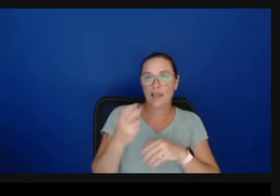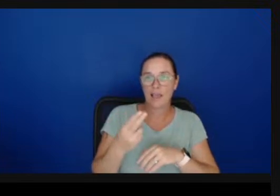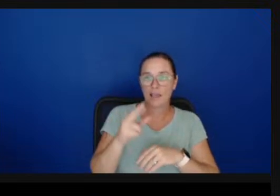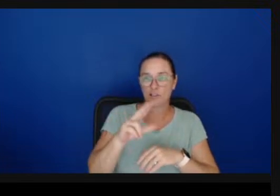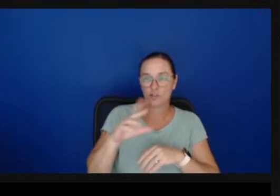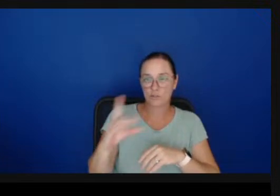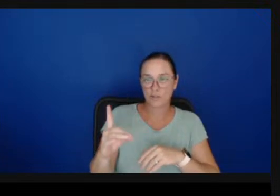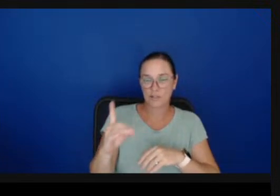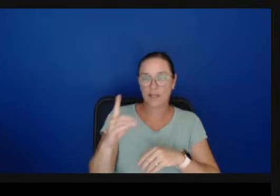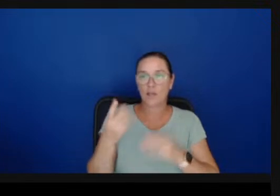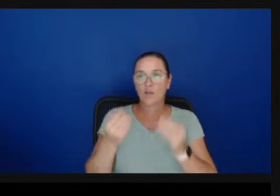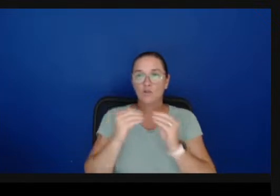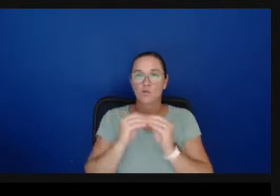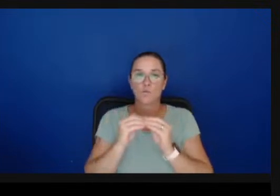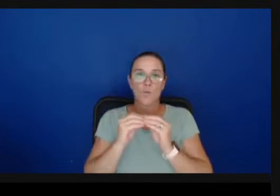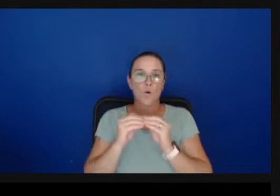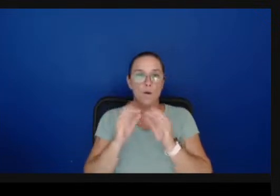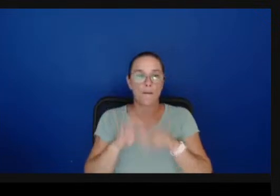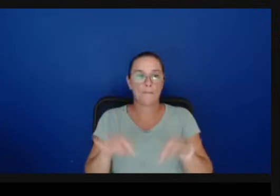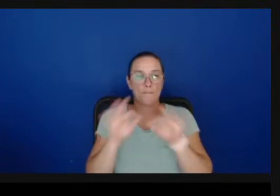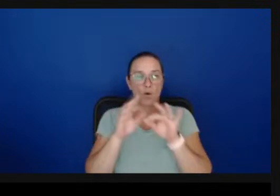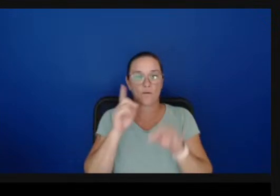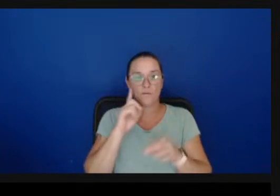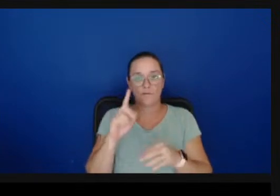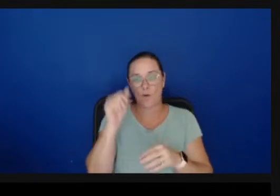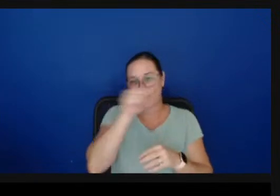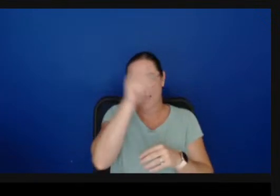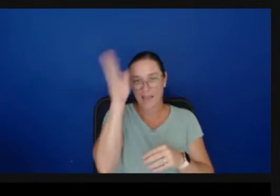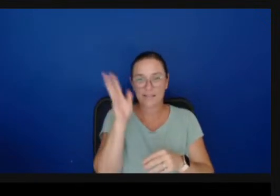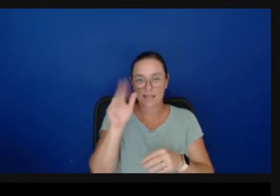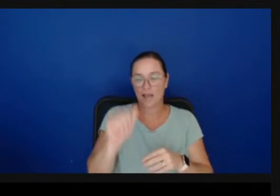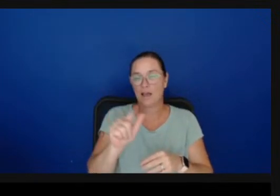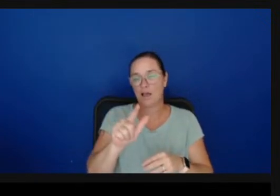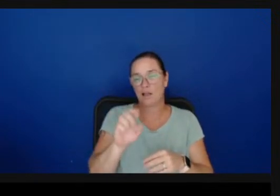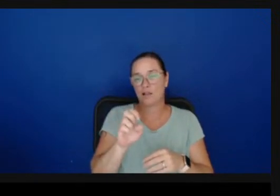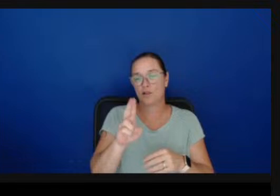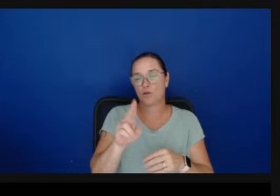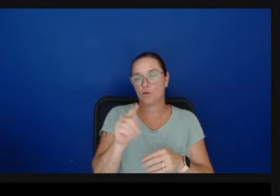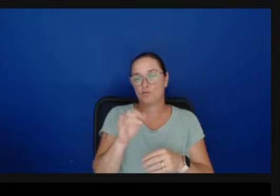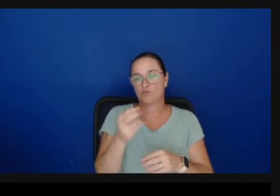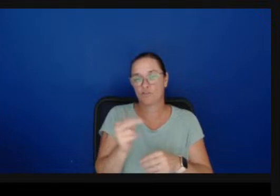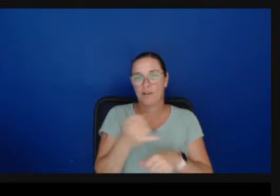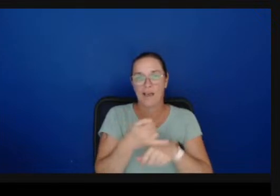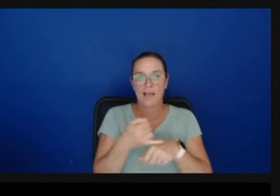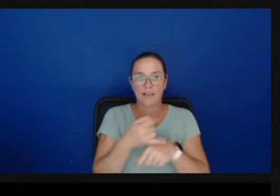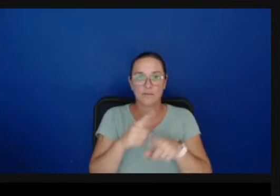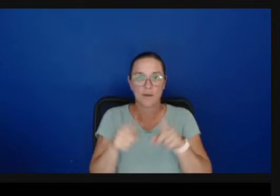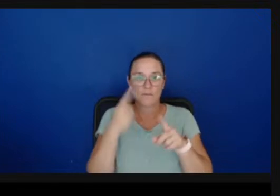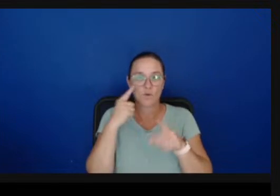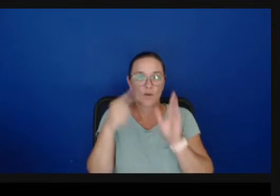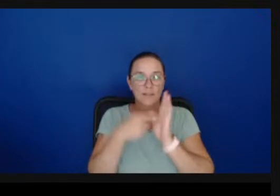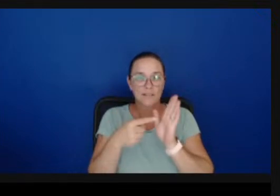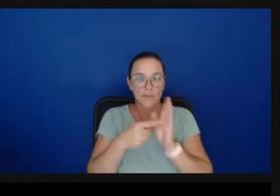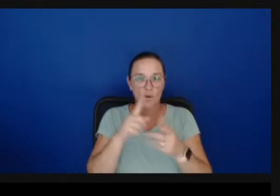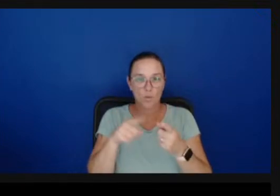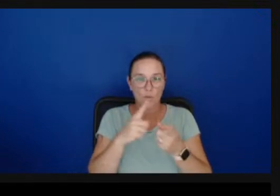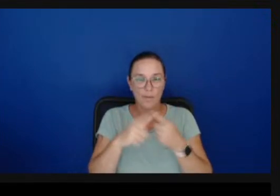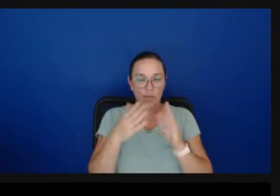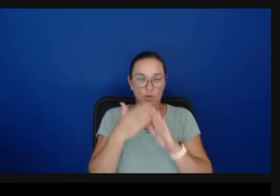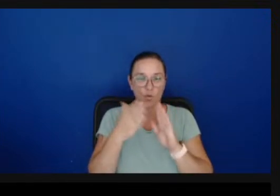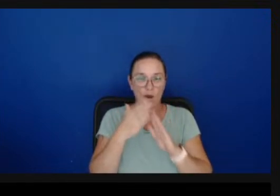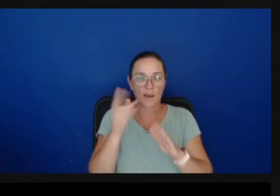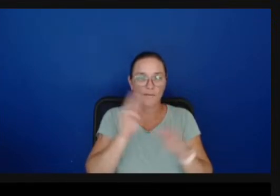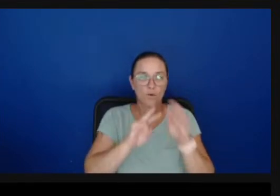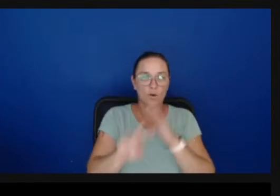Islands, Alaska, because a lot more of those ash eruptions. But for example, when they're running a forecast of where